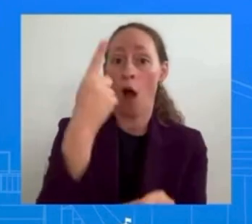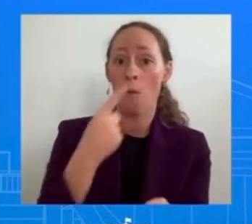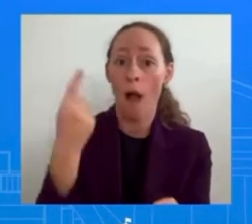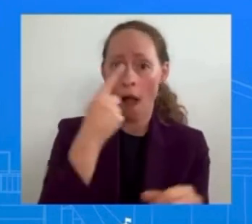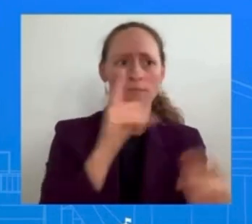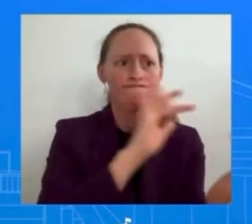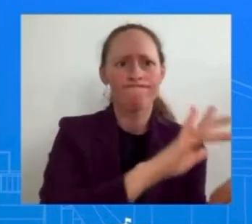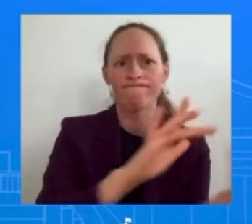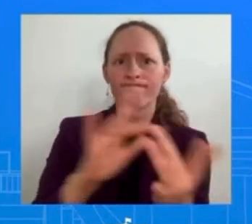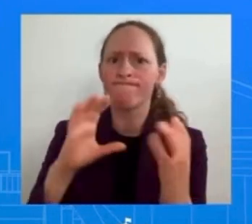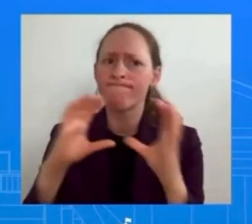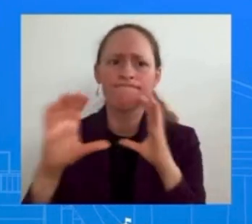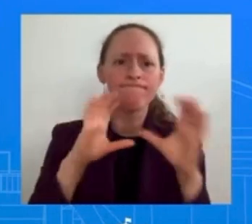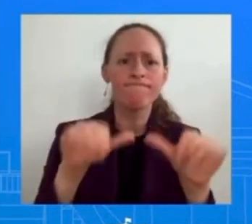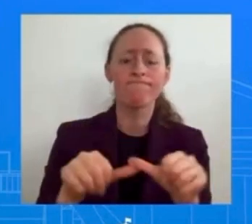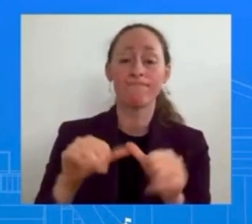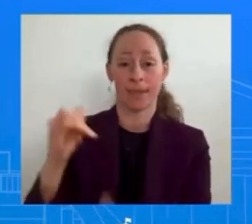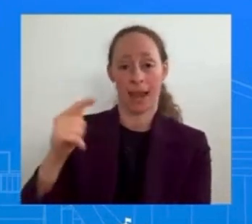yours.